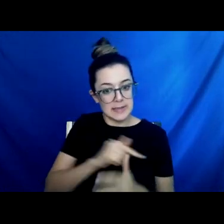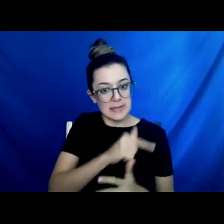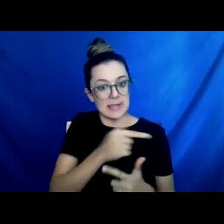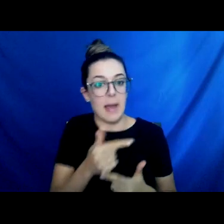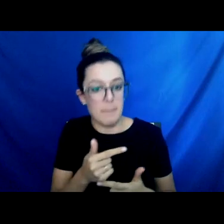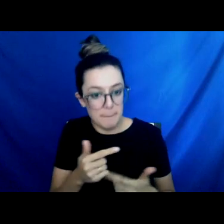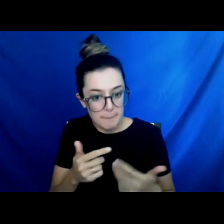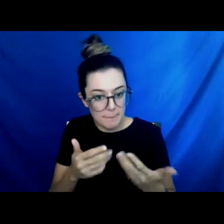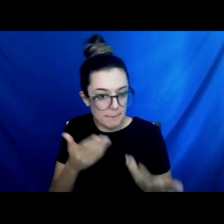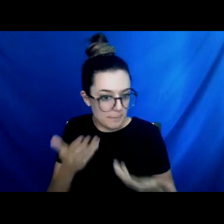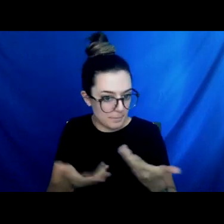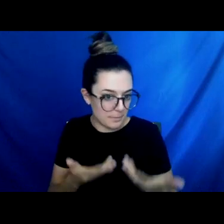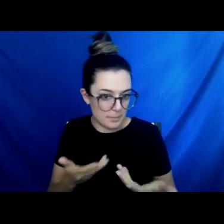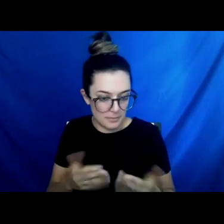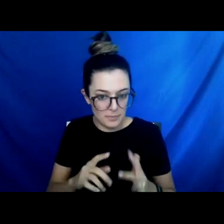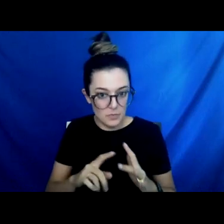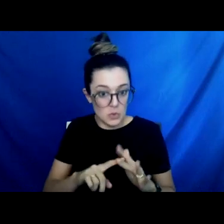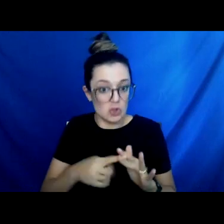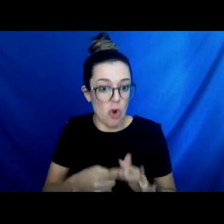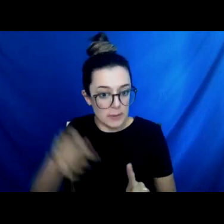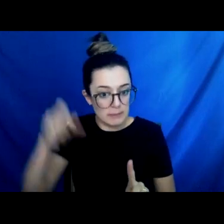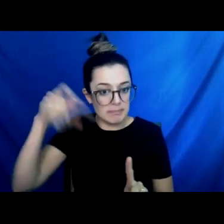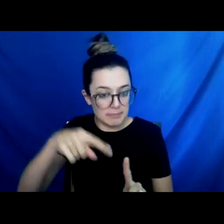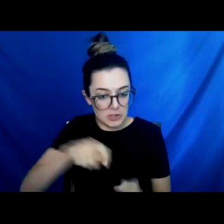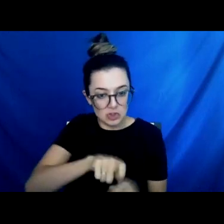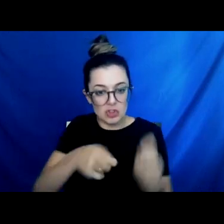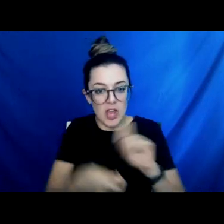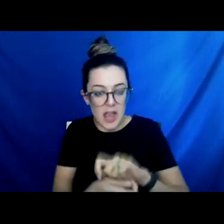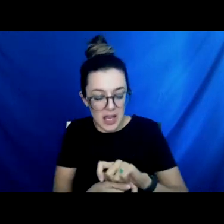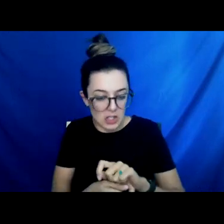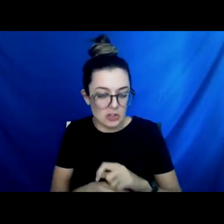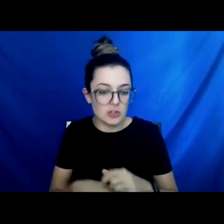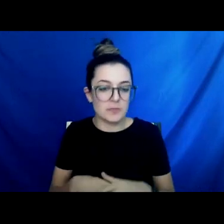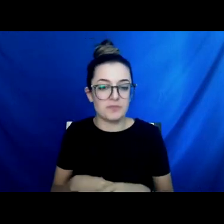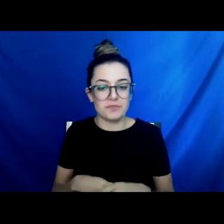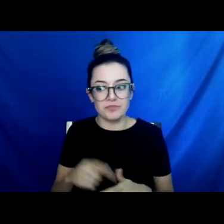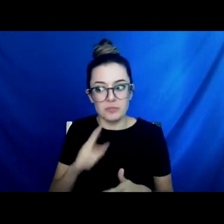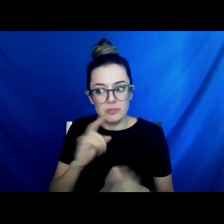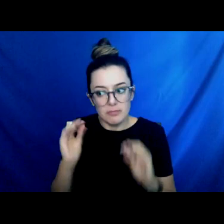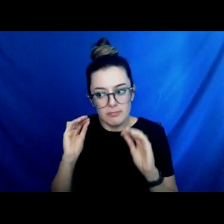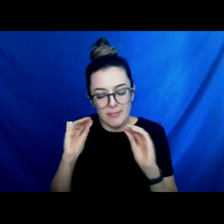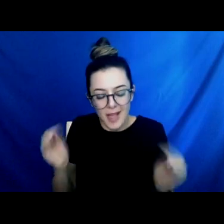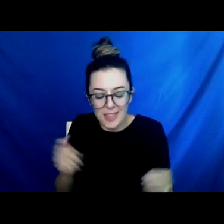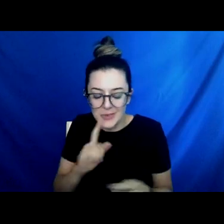that anything has changed all that much in the Syrian war, but in any case,